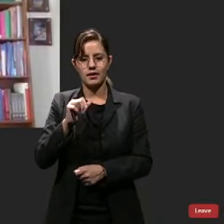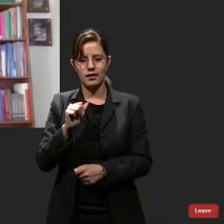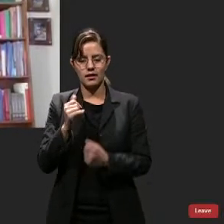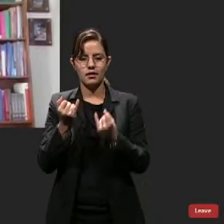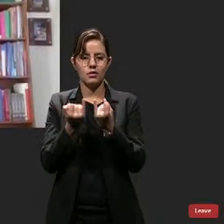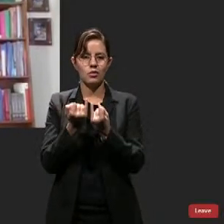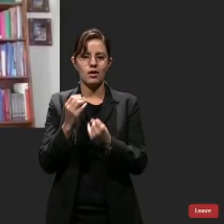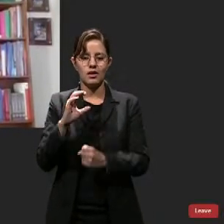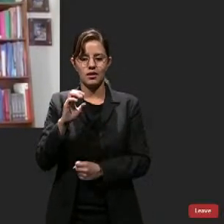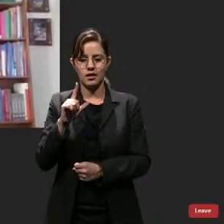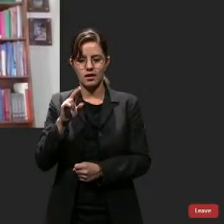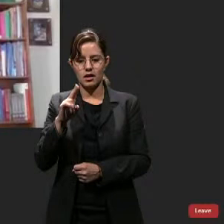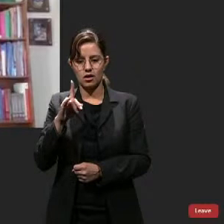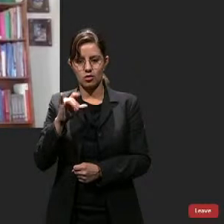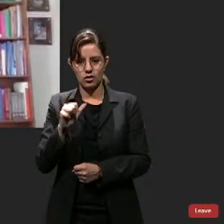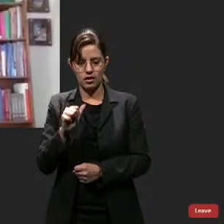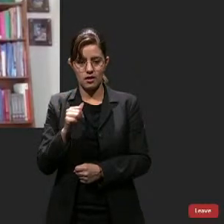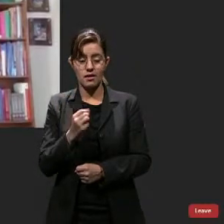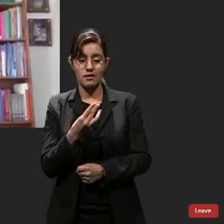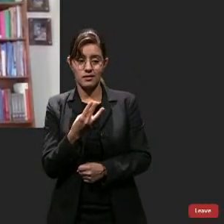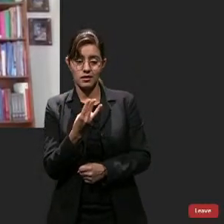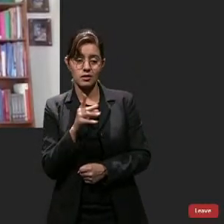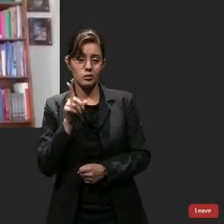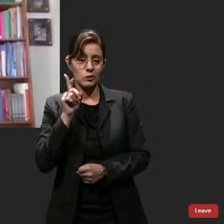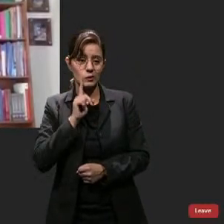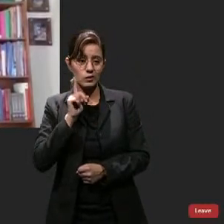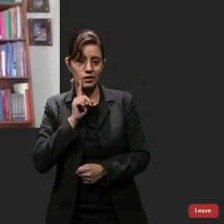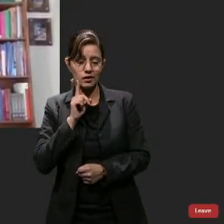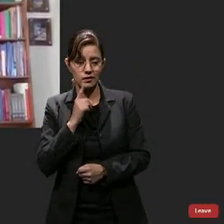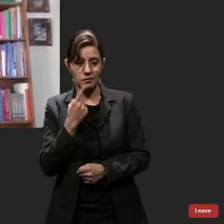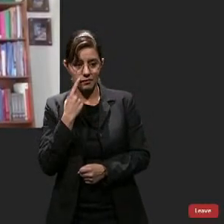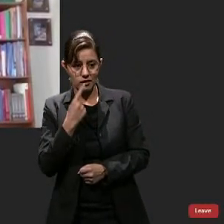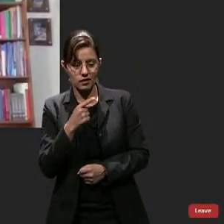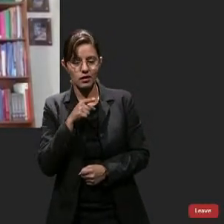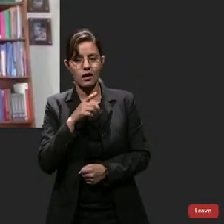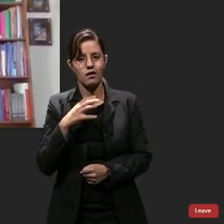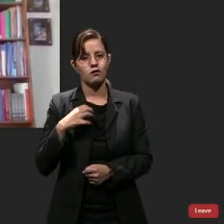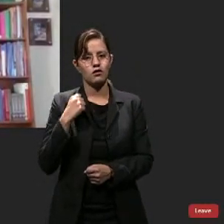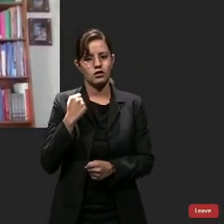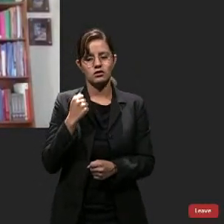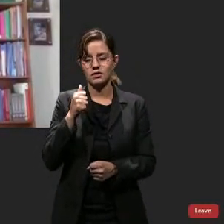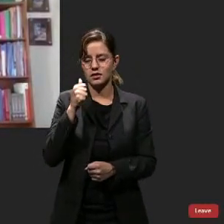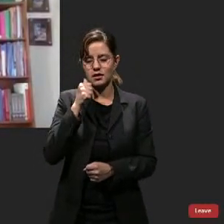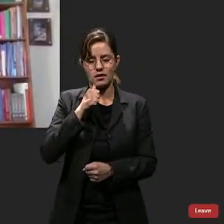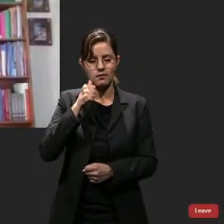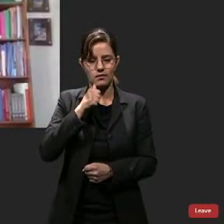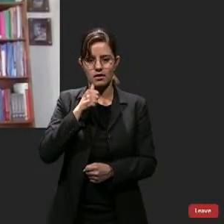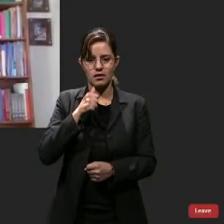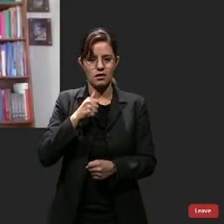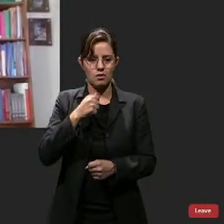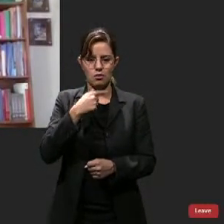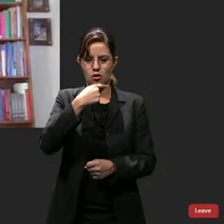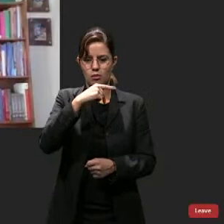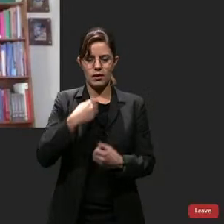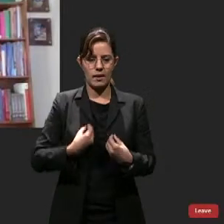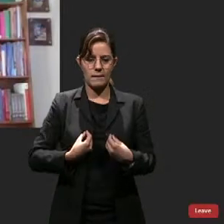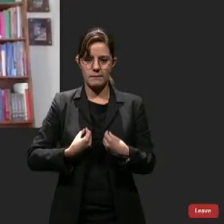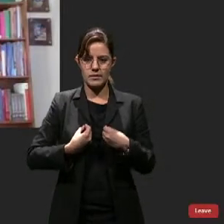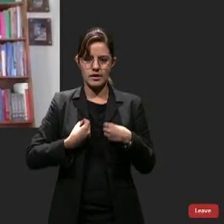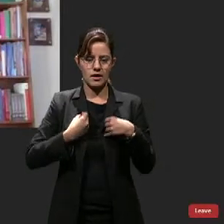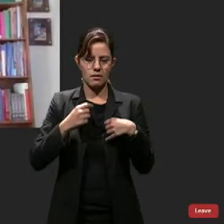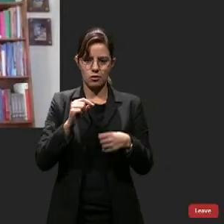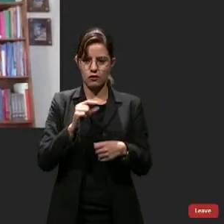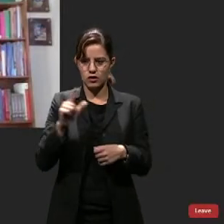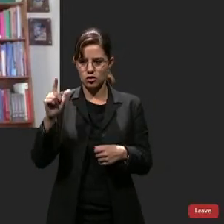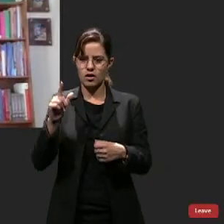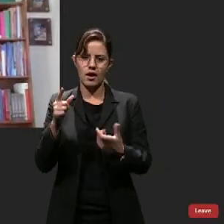my colleagues because I admire them a lot because they are very committed to women and in a